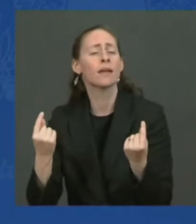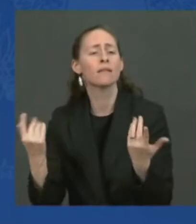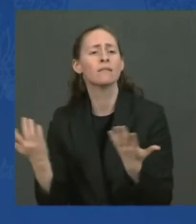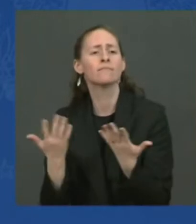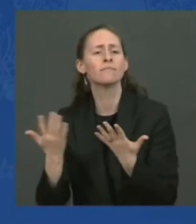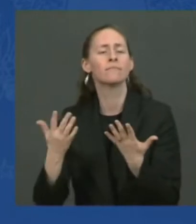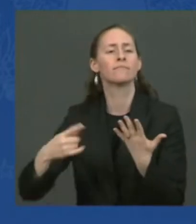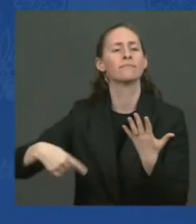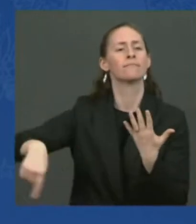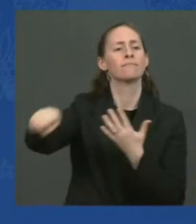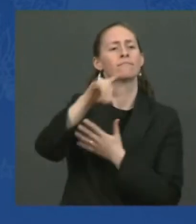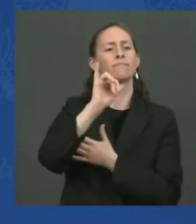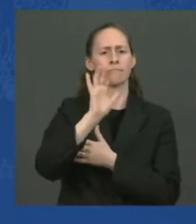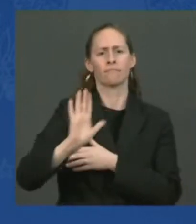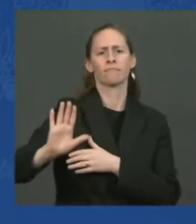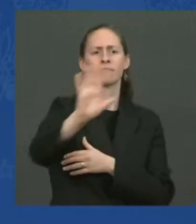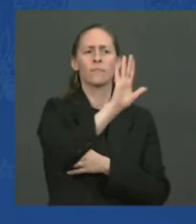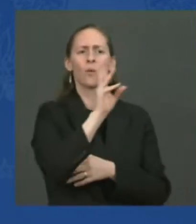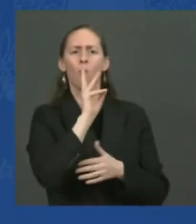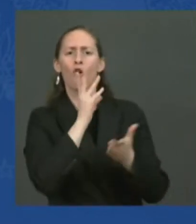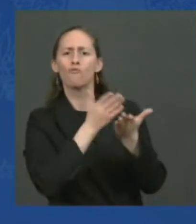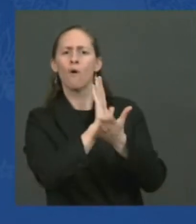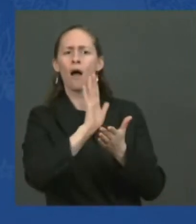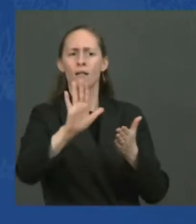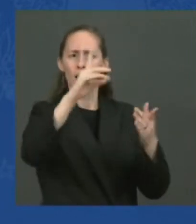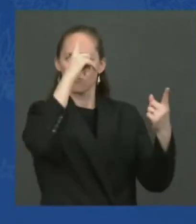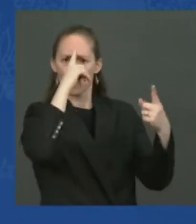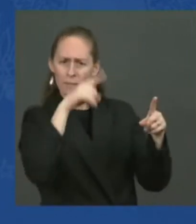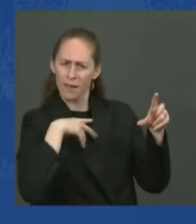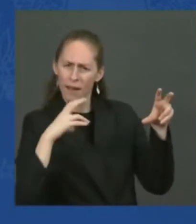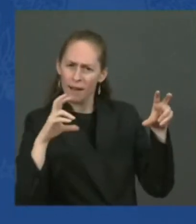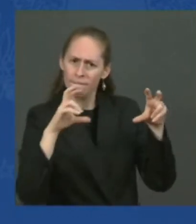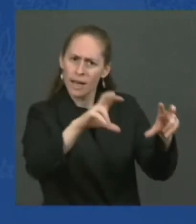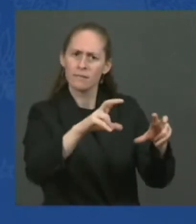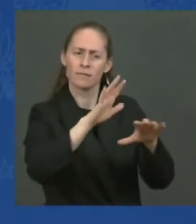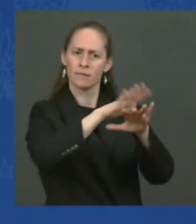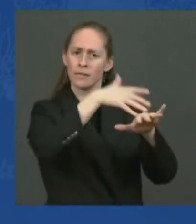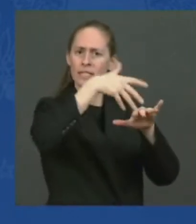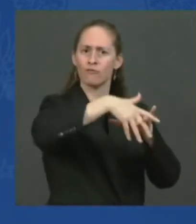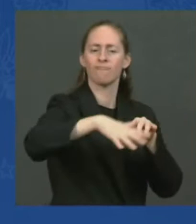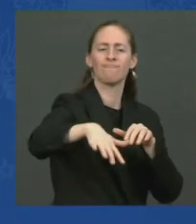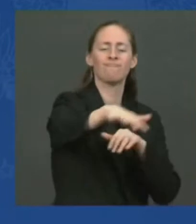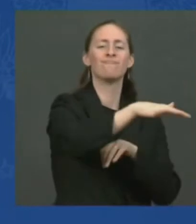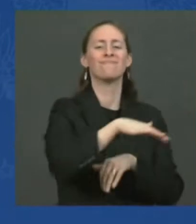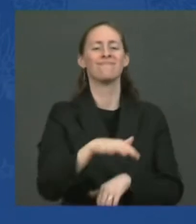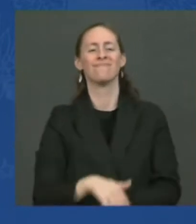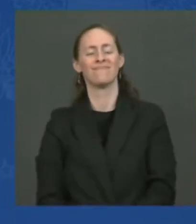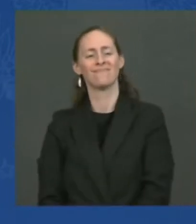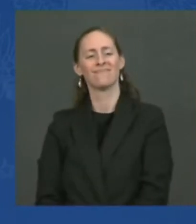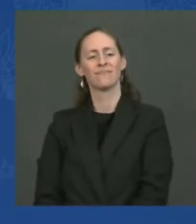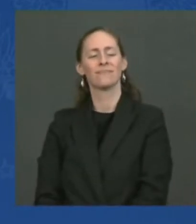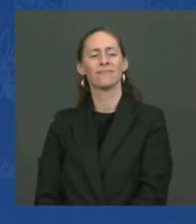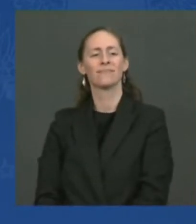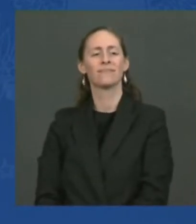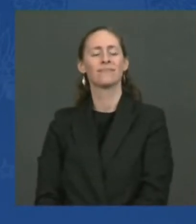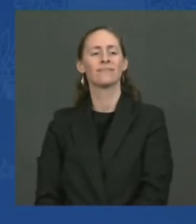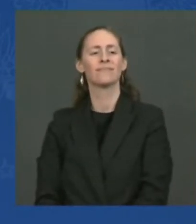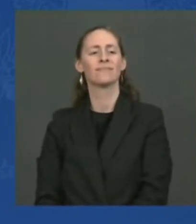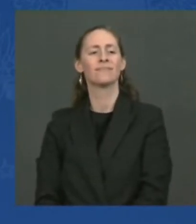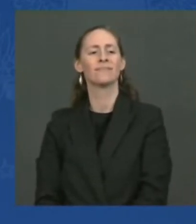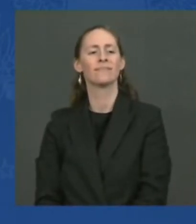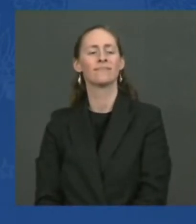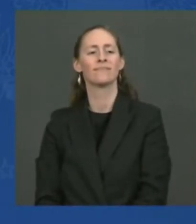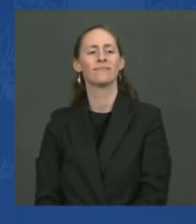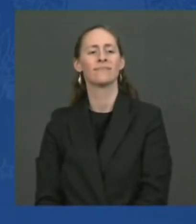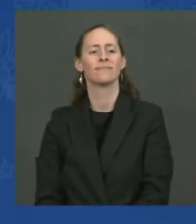settlements. Beyond historic financial resources, our plan includes a significant update of transportation